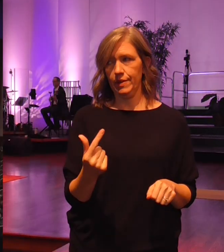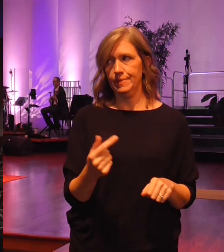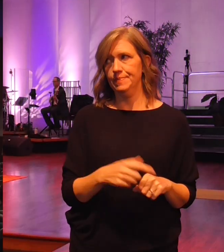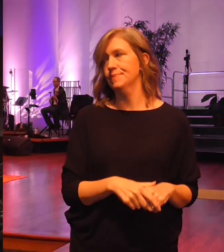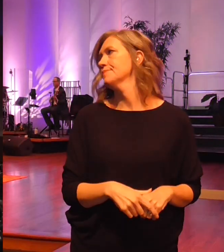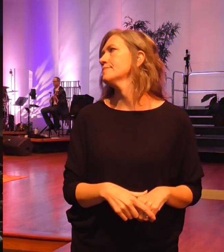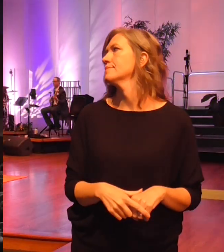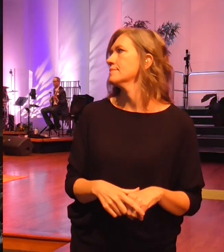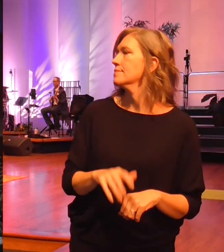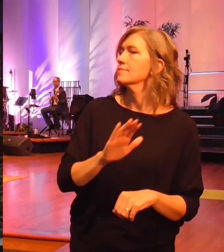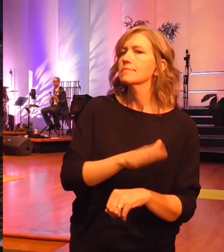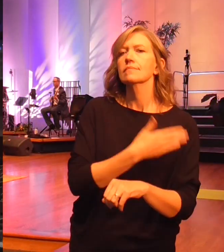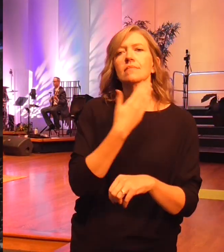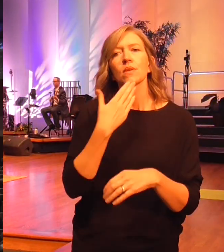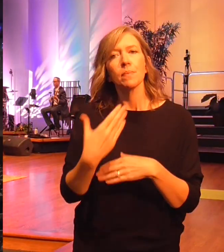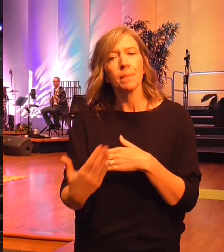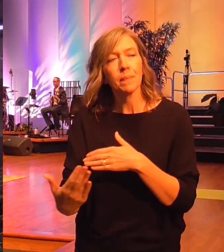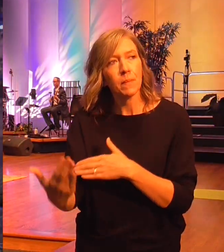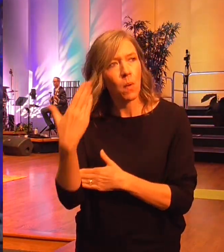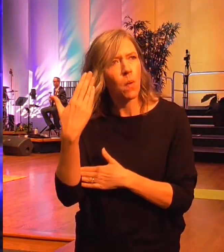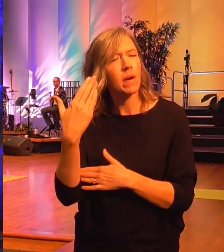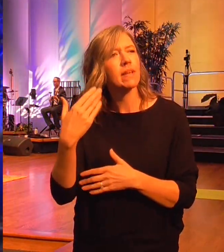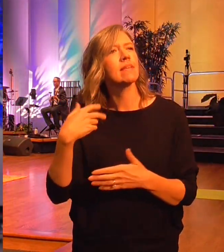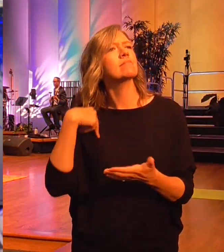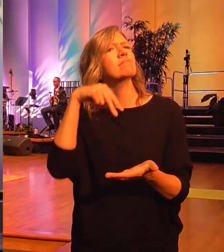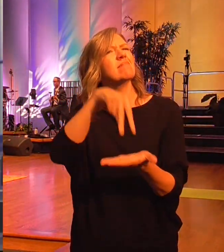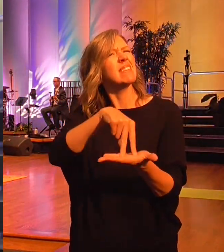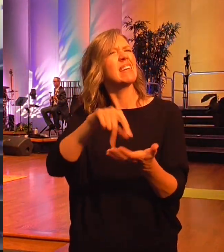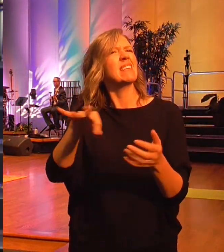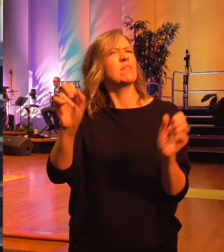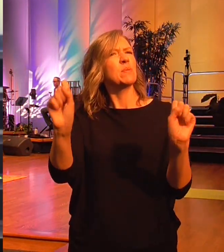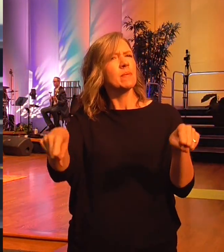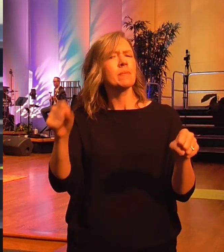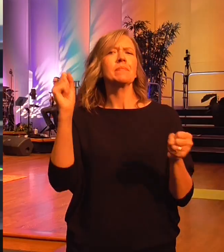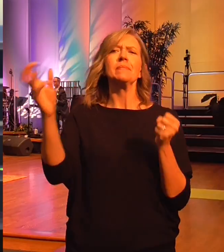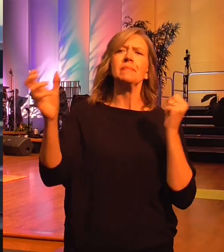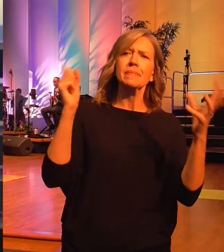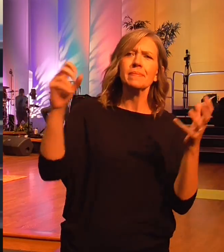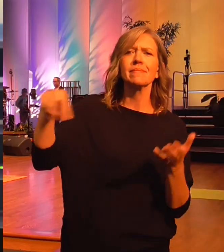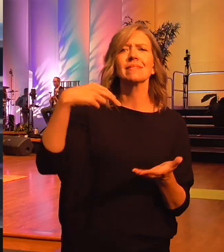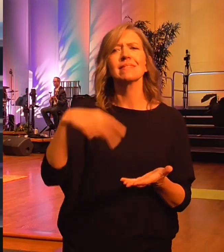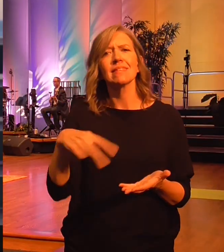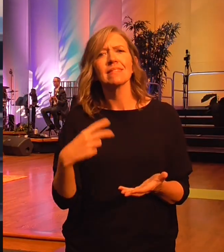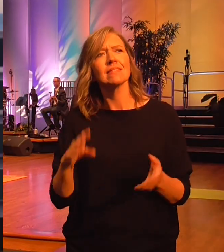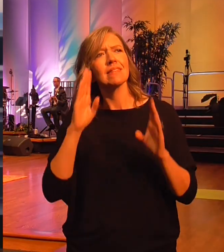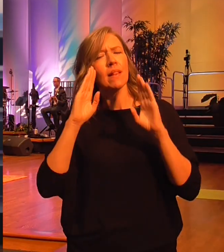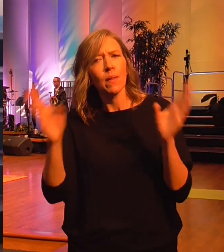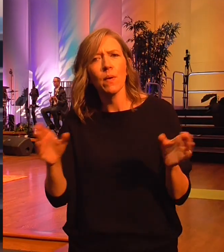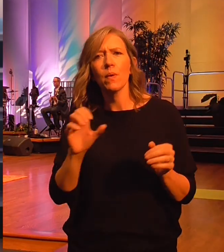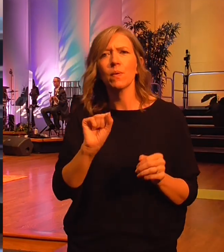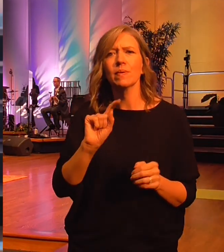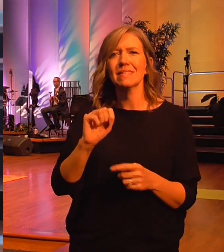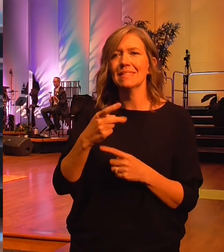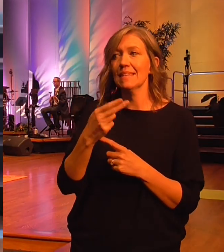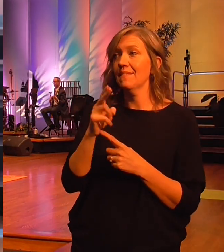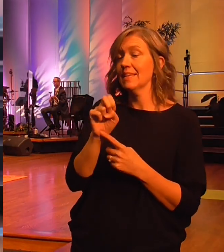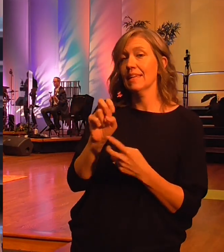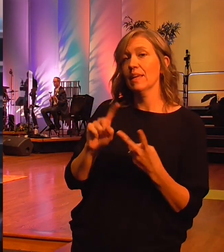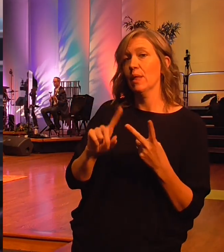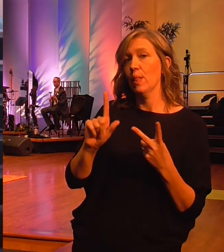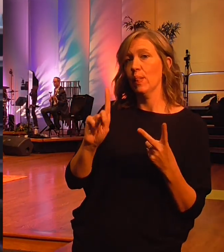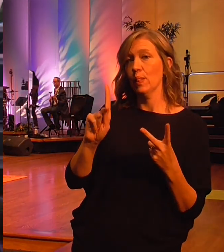Good morning, Mile High Church family. Stand if you are able. Sing and move. Say hi to Stephanie and Luke in the